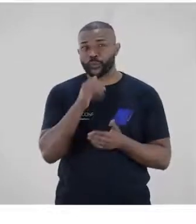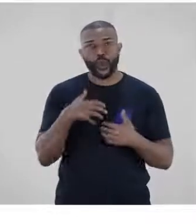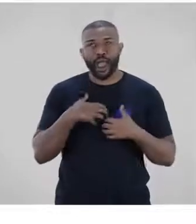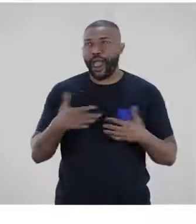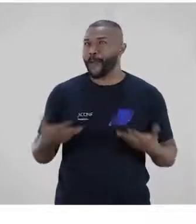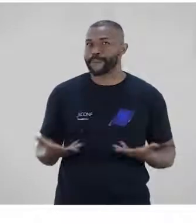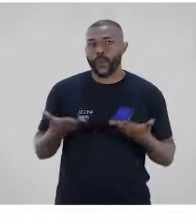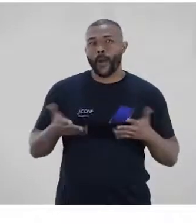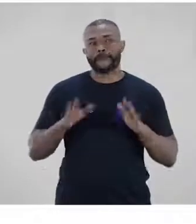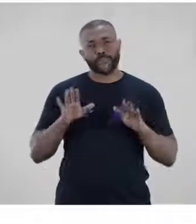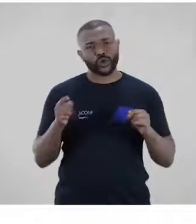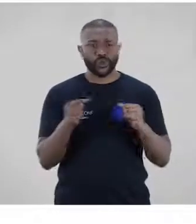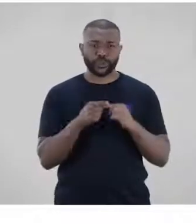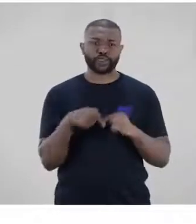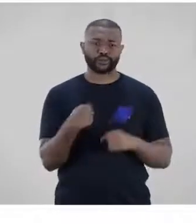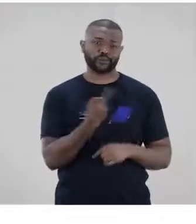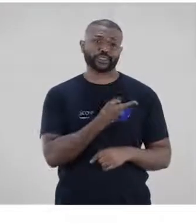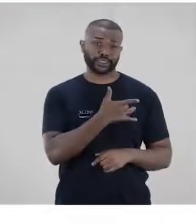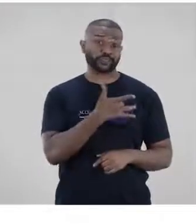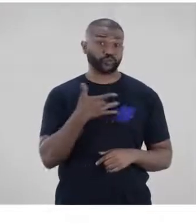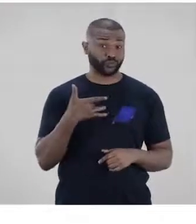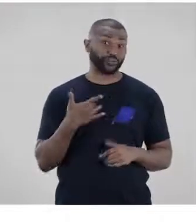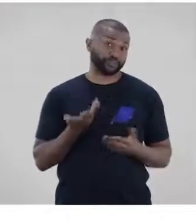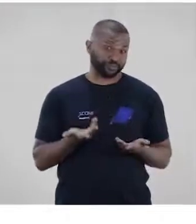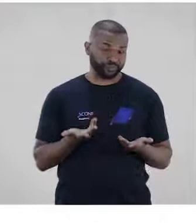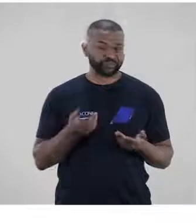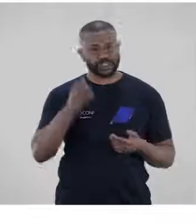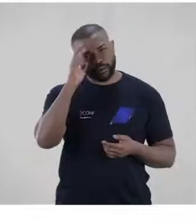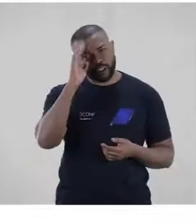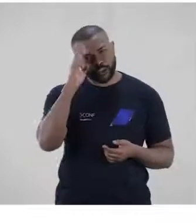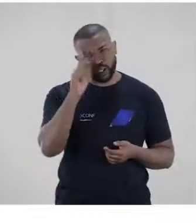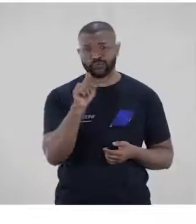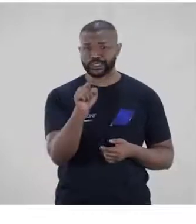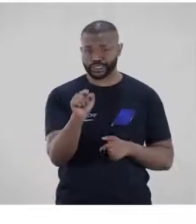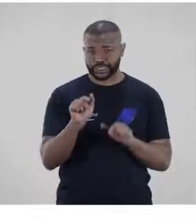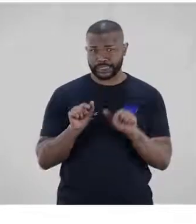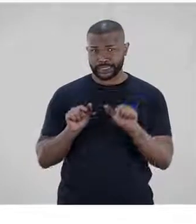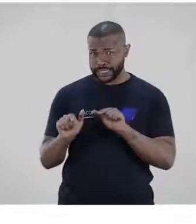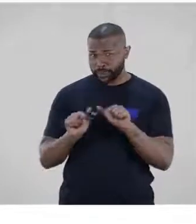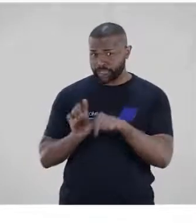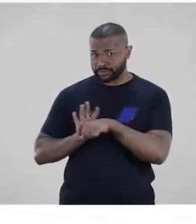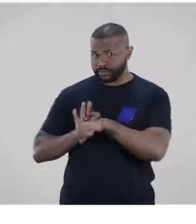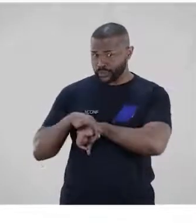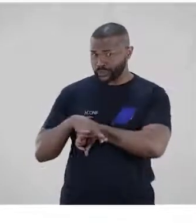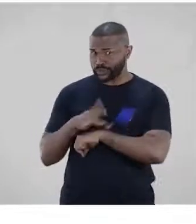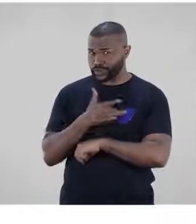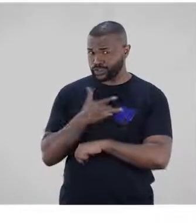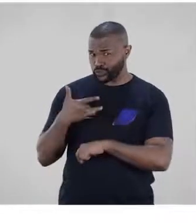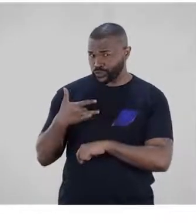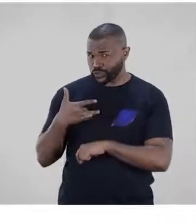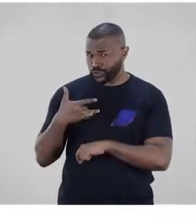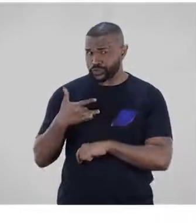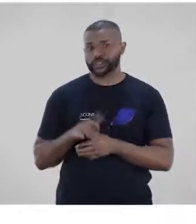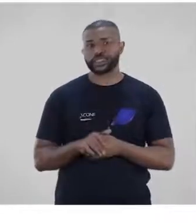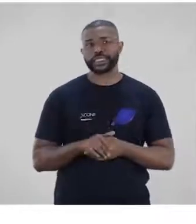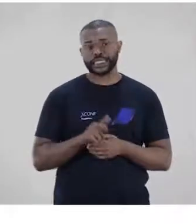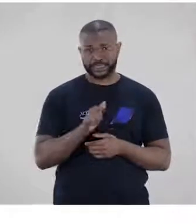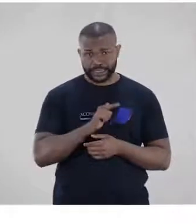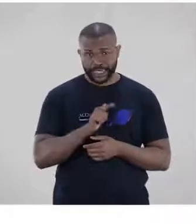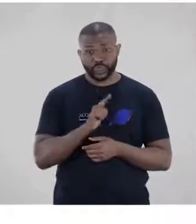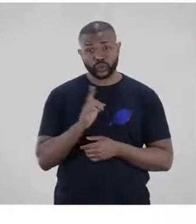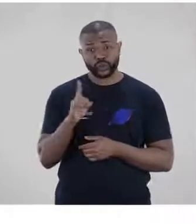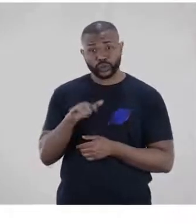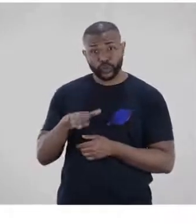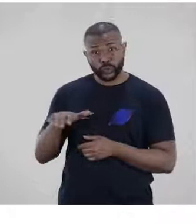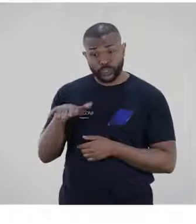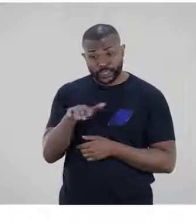So imagine that you are a health insurance provider and there is a domain called claims. There is a part of your business that deals